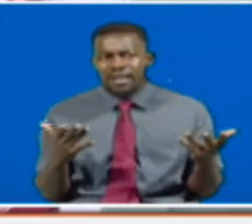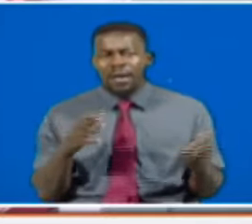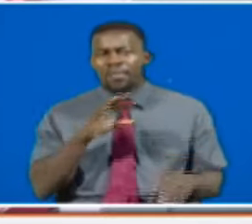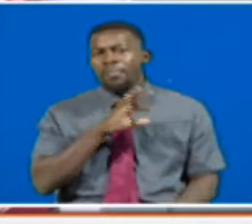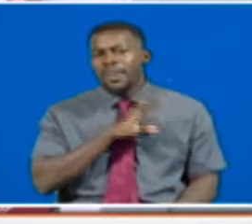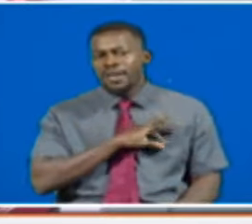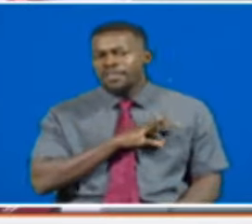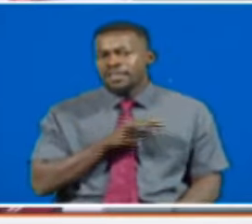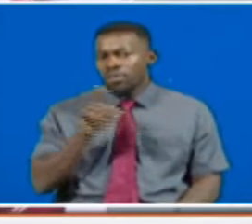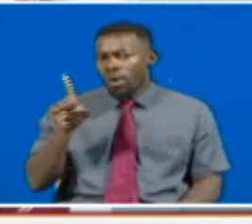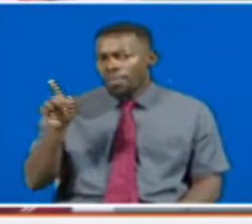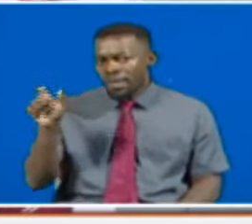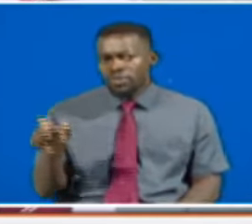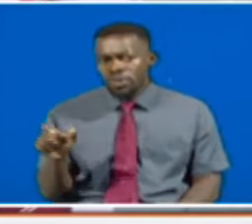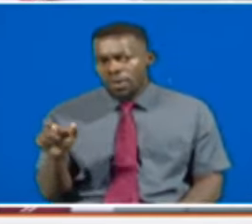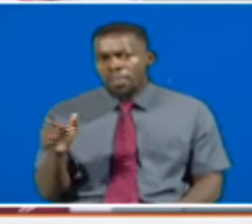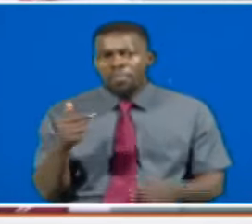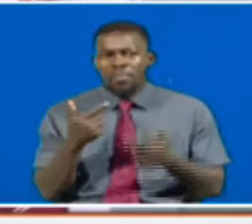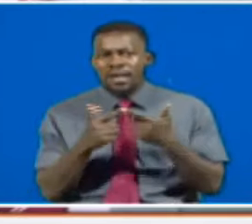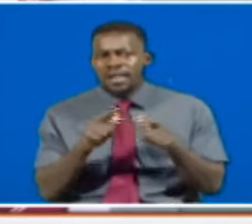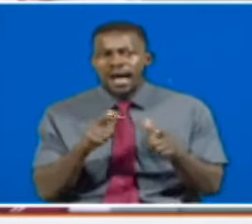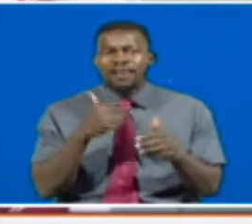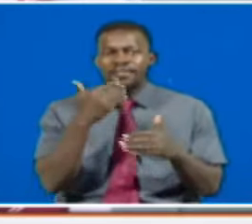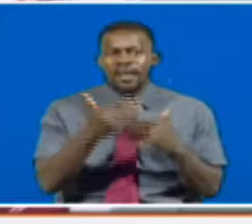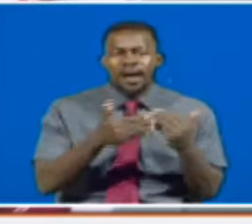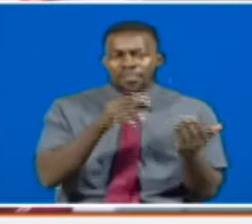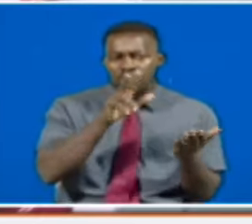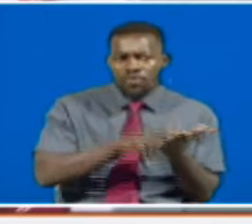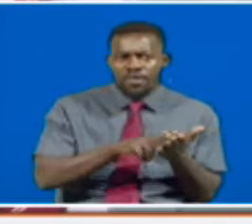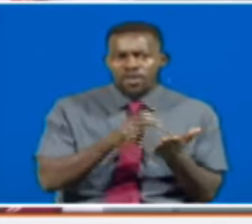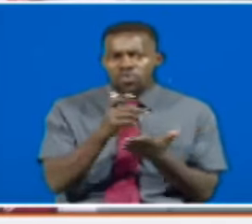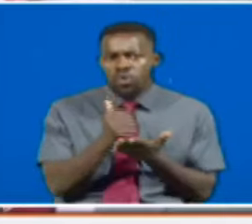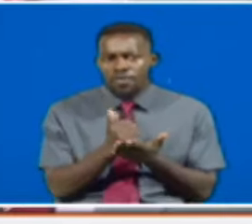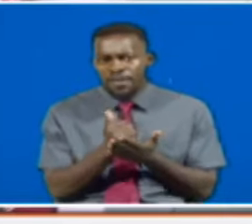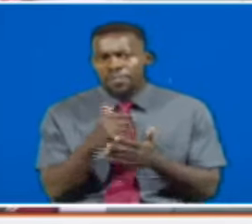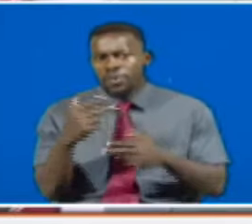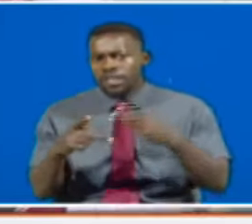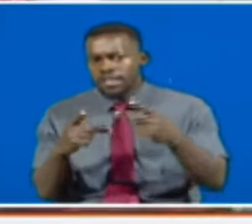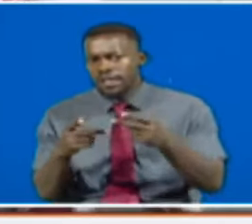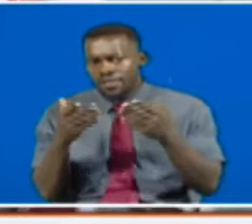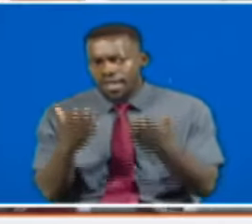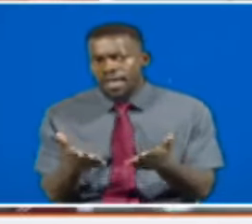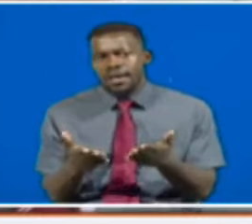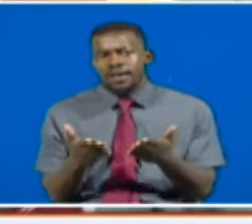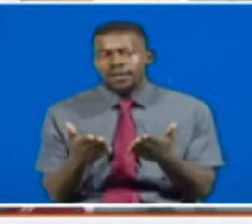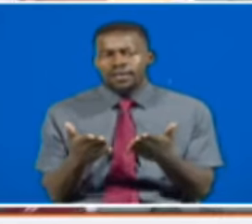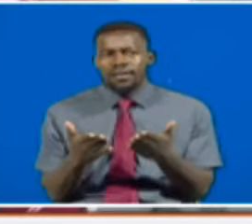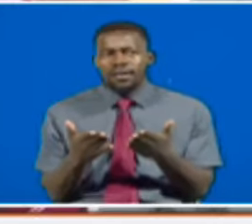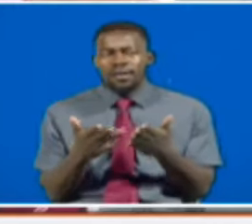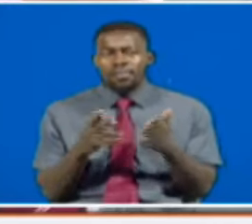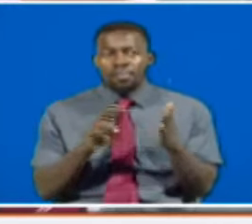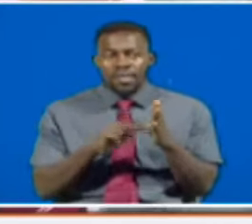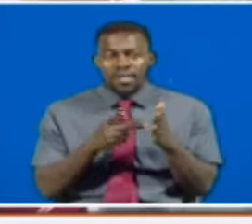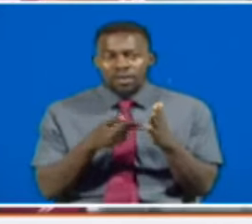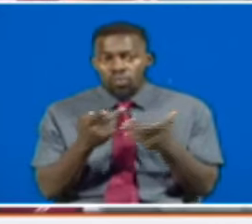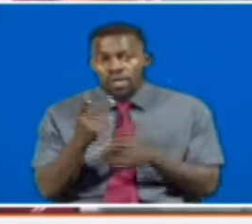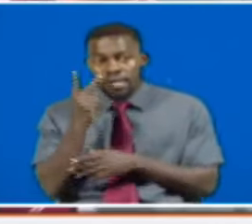process until money comes back. So we are also looking at these levels,